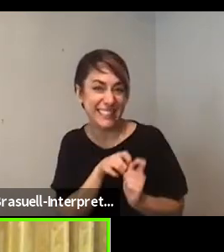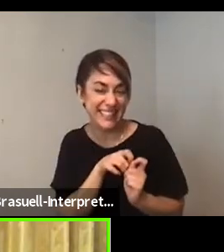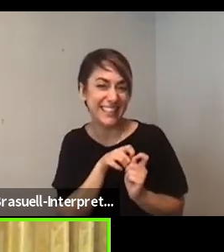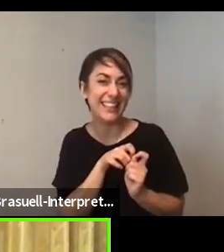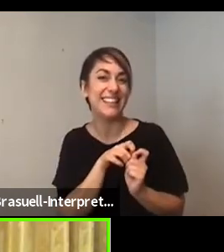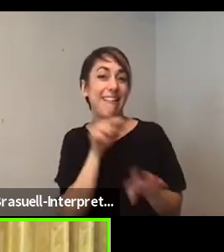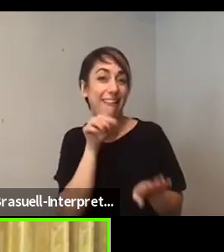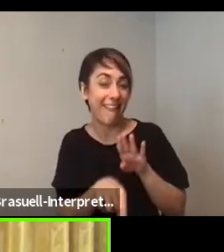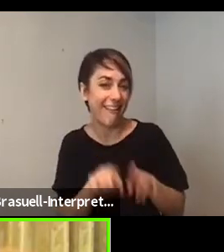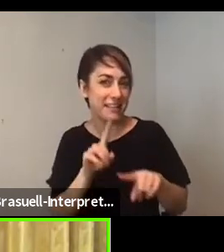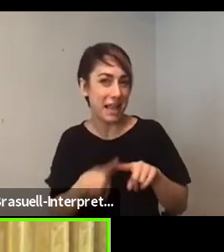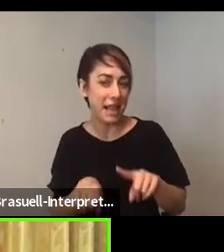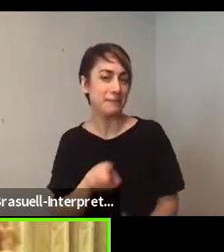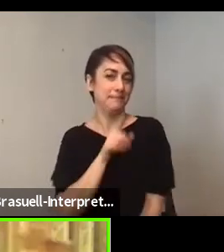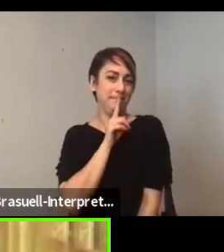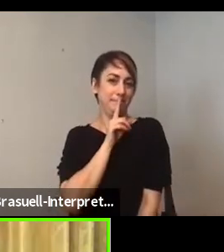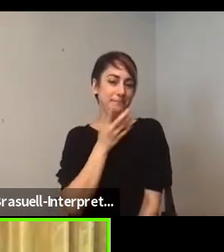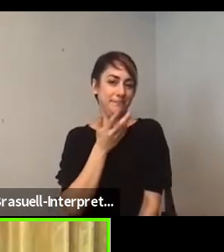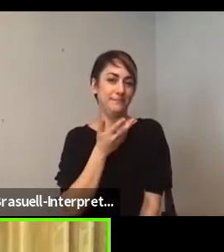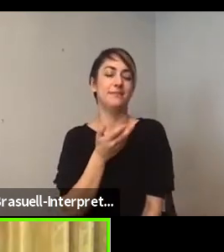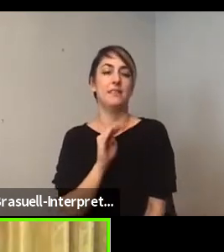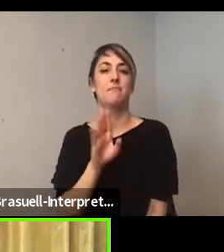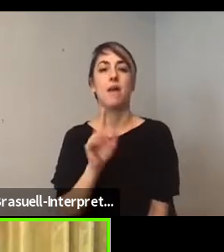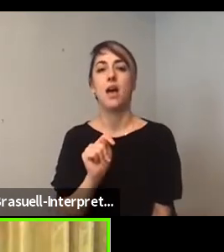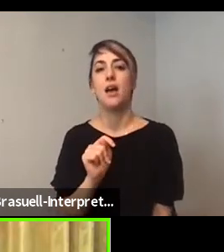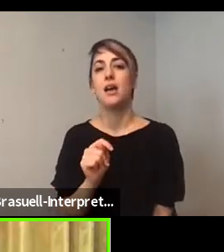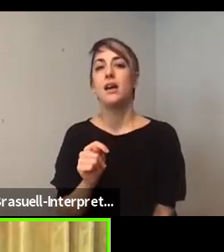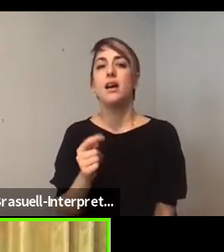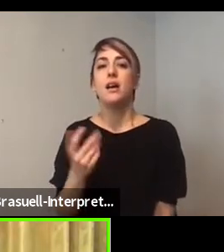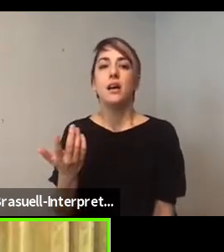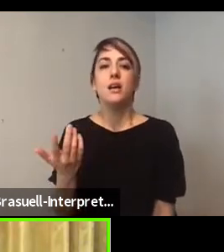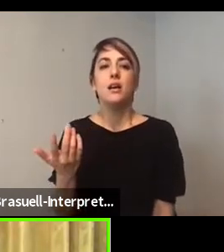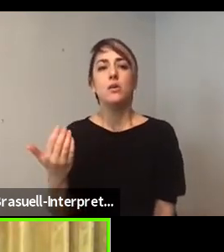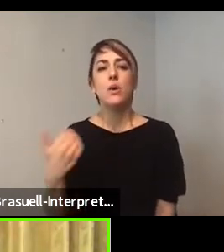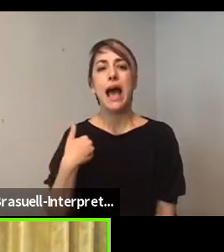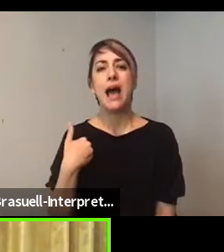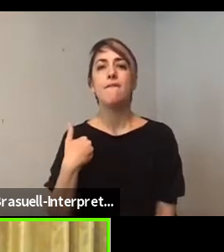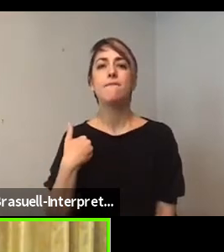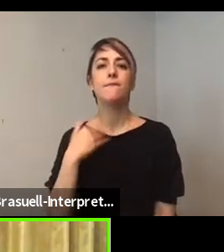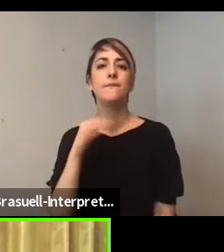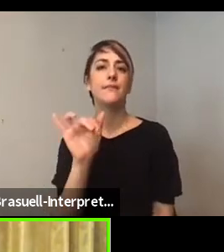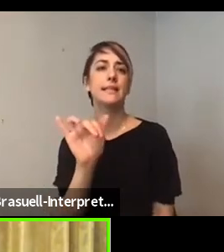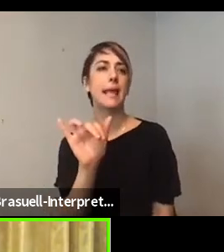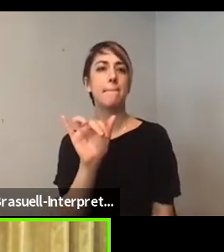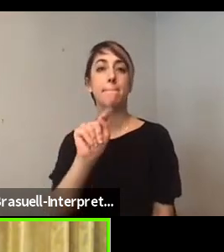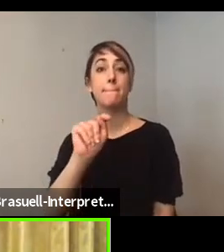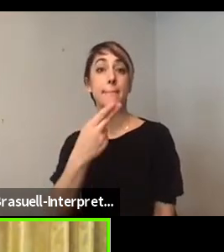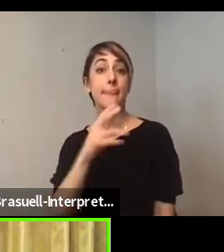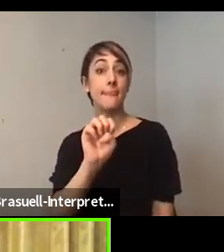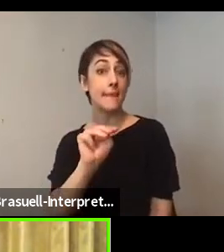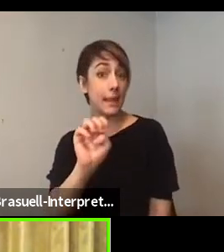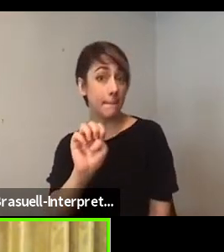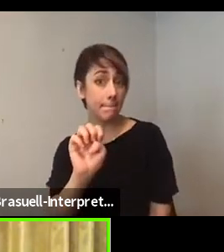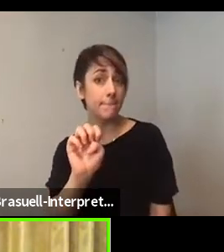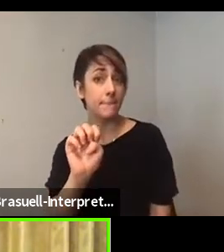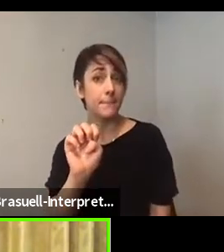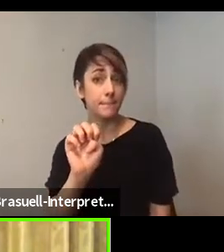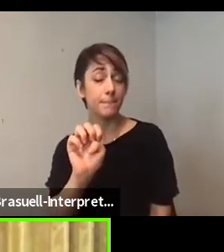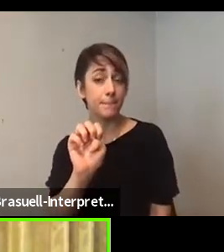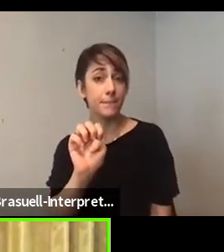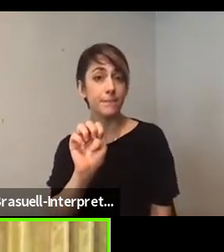to what you said. Like we have the same theme, and towards the same theme, each writer